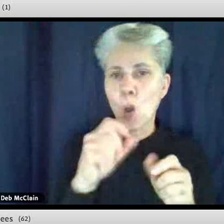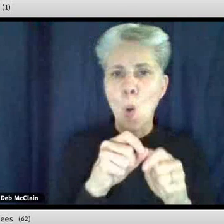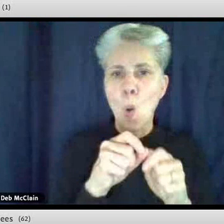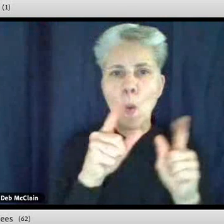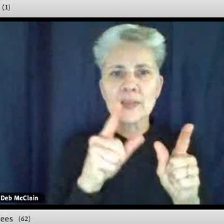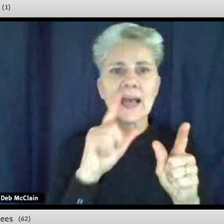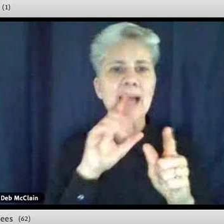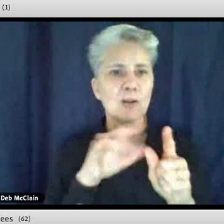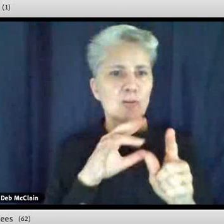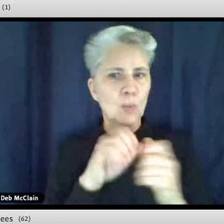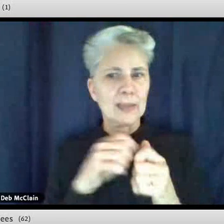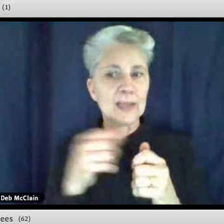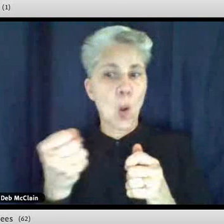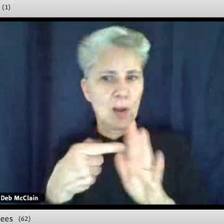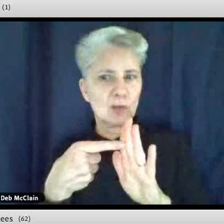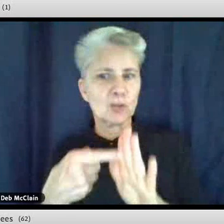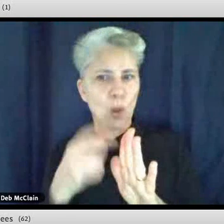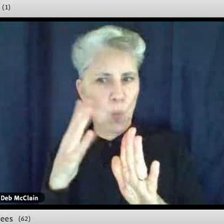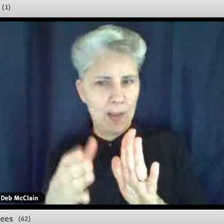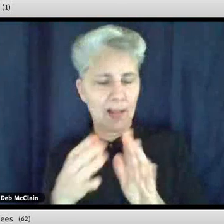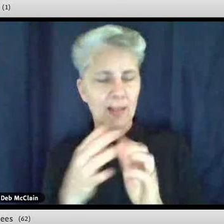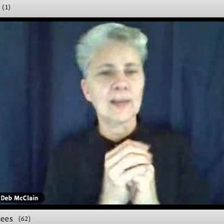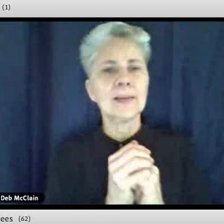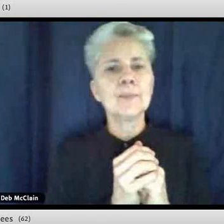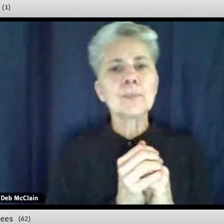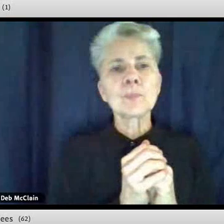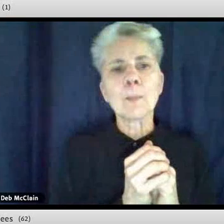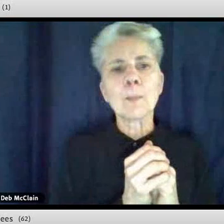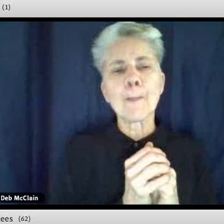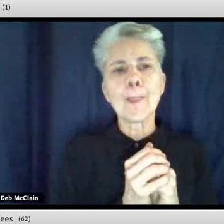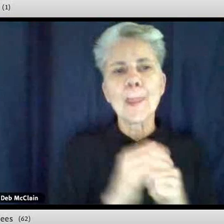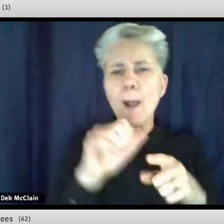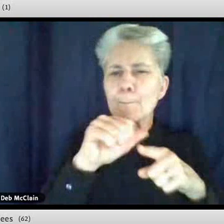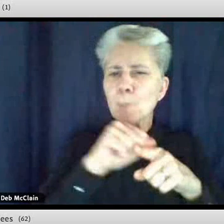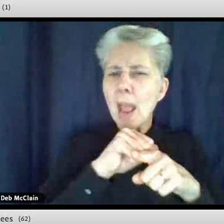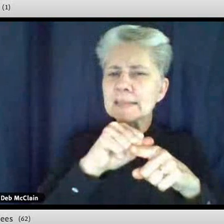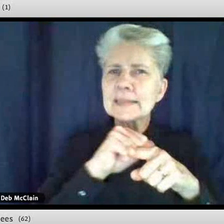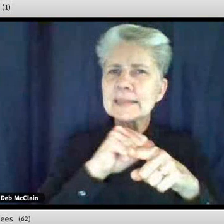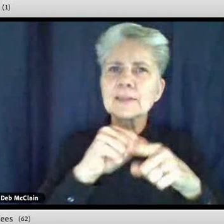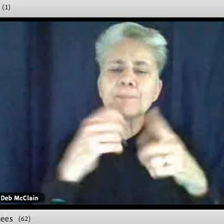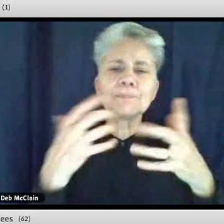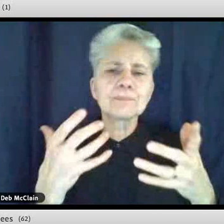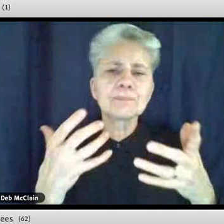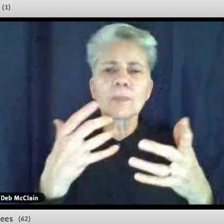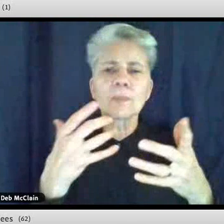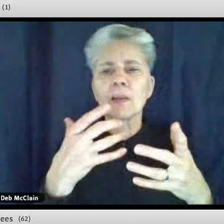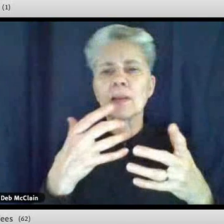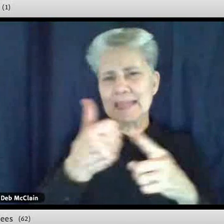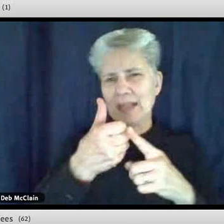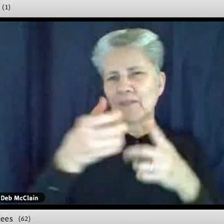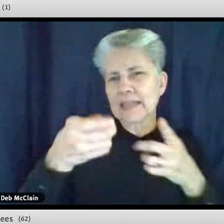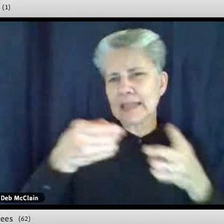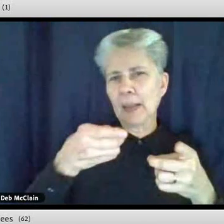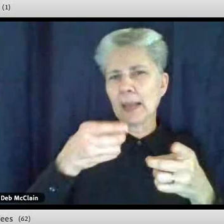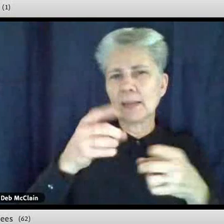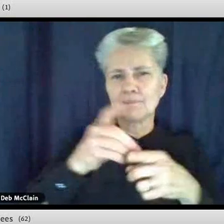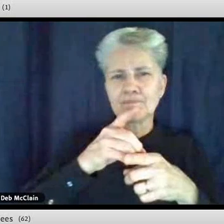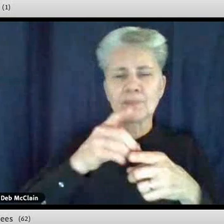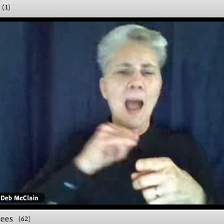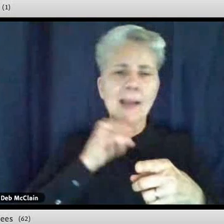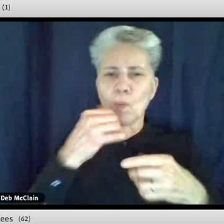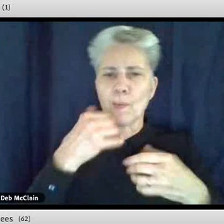I've got some things later about how to talk to kids, some websites about how to talk to kids. So hold on there. I'll show those to you.